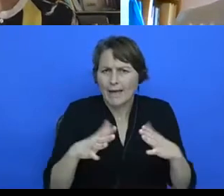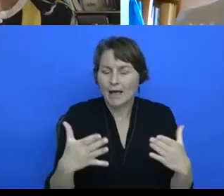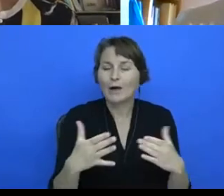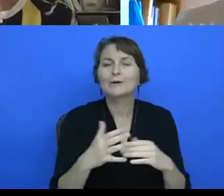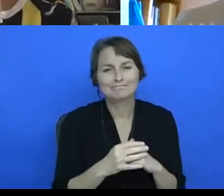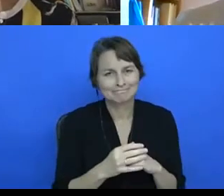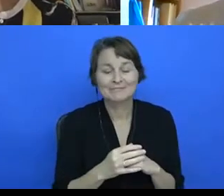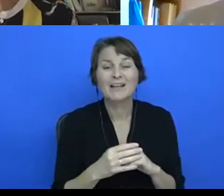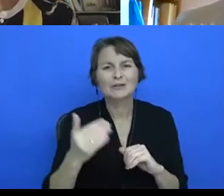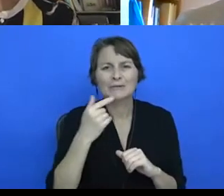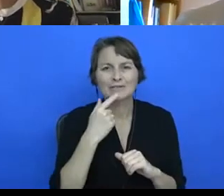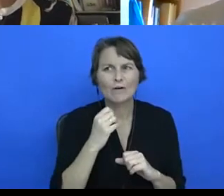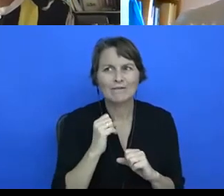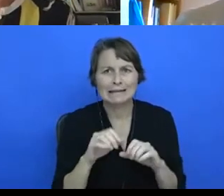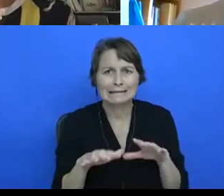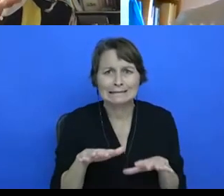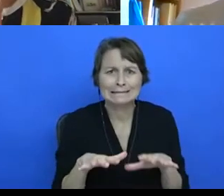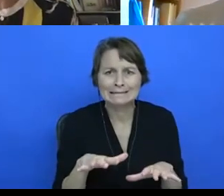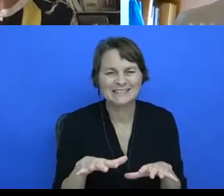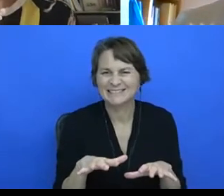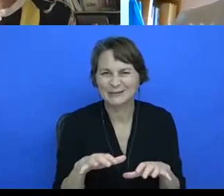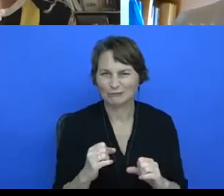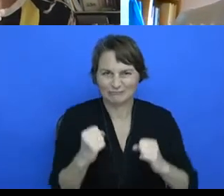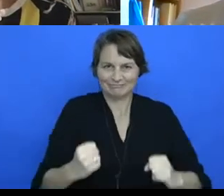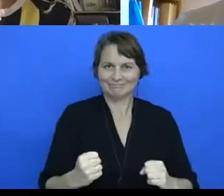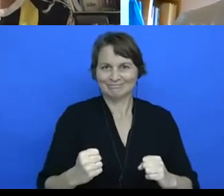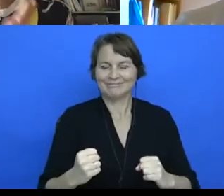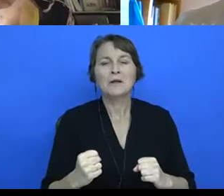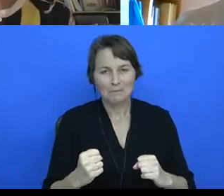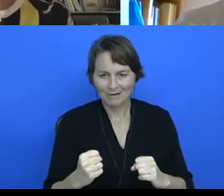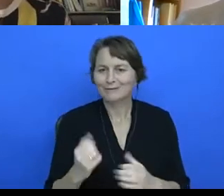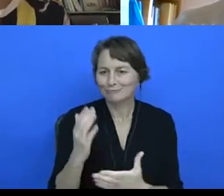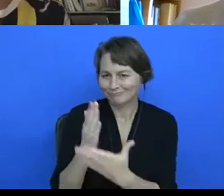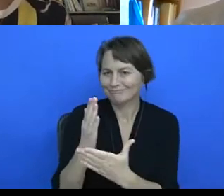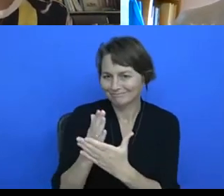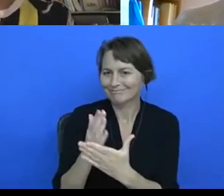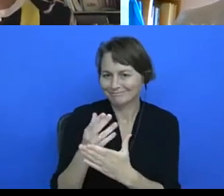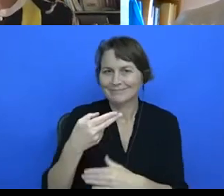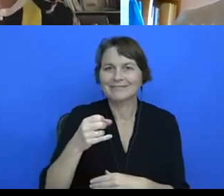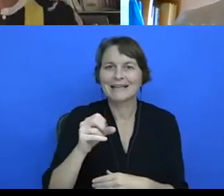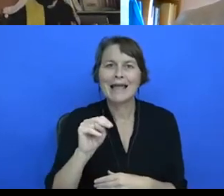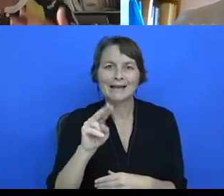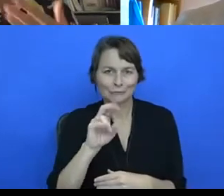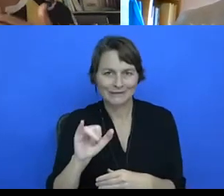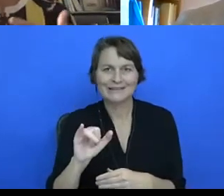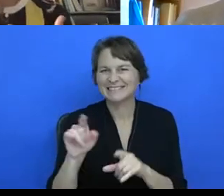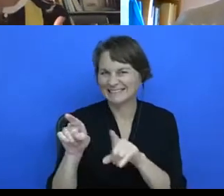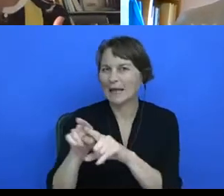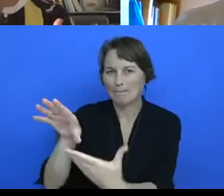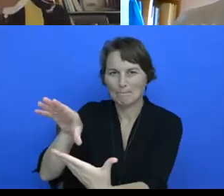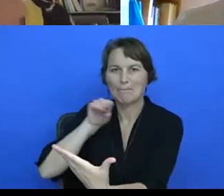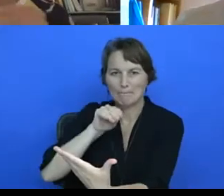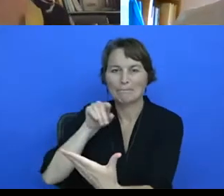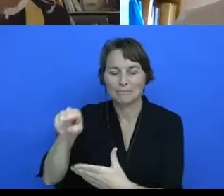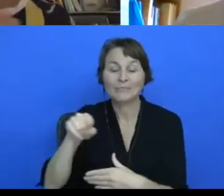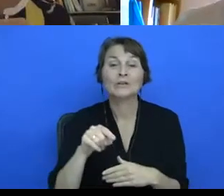courageous enough. So I would be more in the line of you, Henry. You know, this is what we did as well. So we used more or less our time